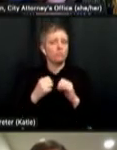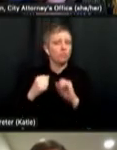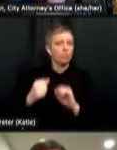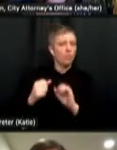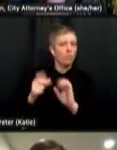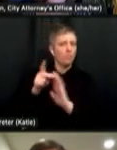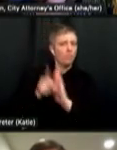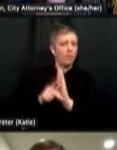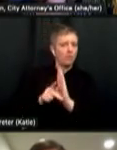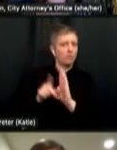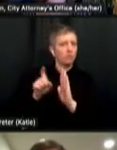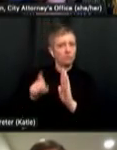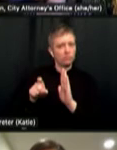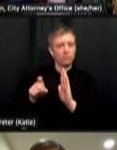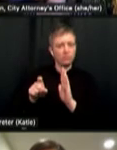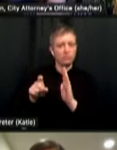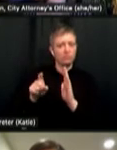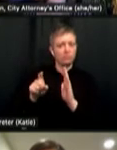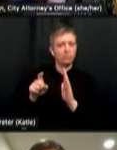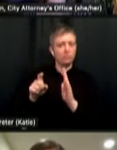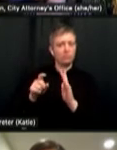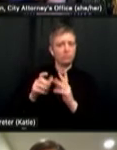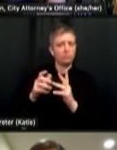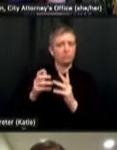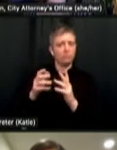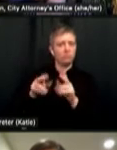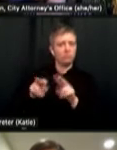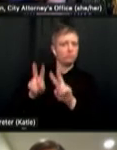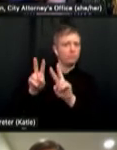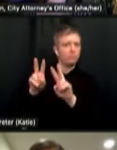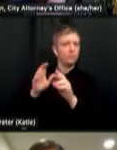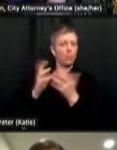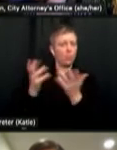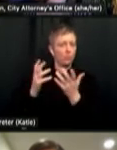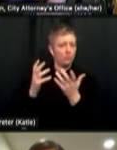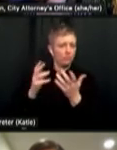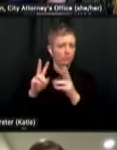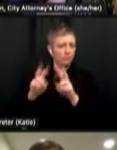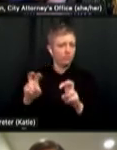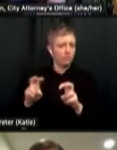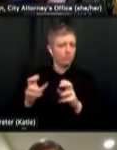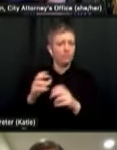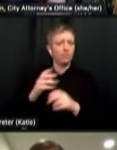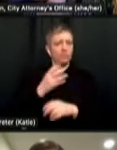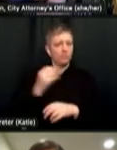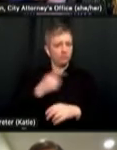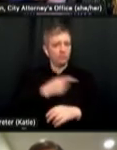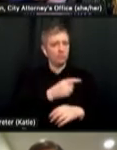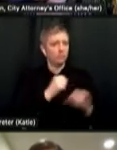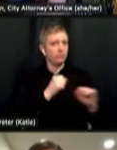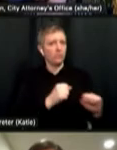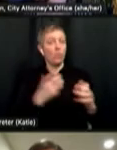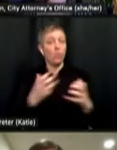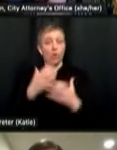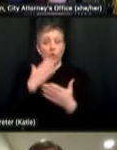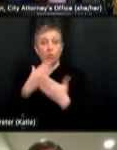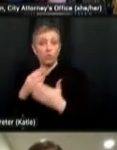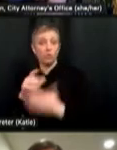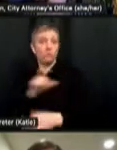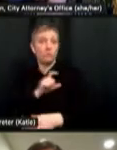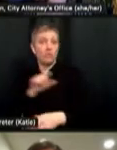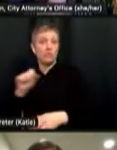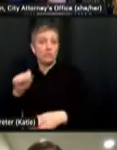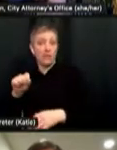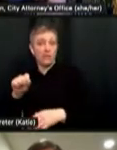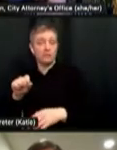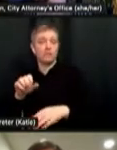And again, it is strongly said that we want good policing, but those policies are